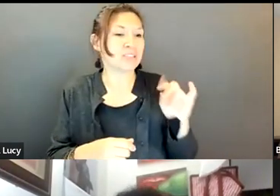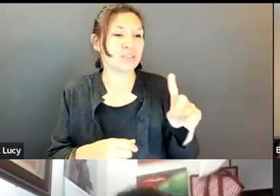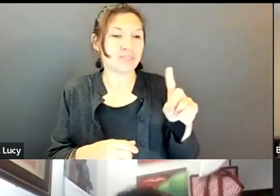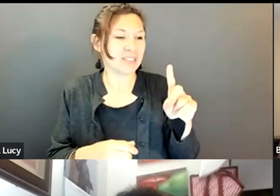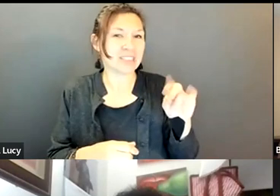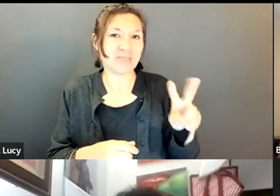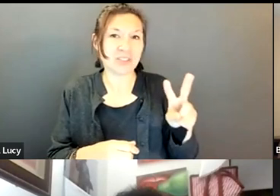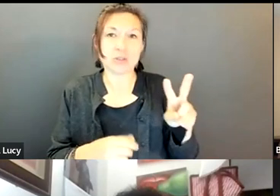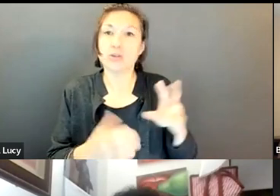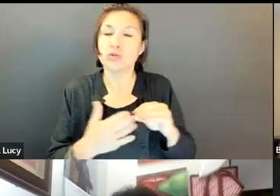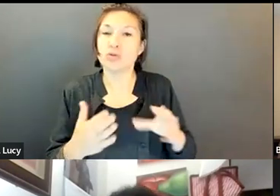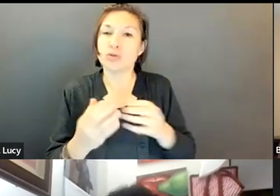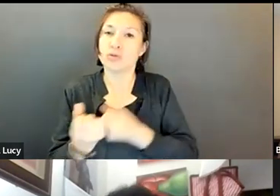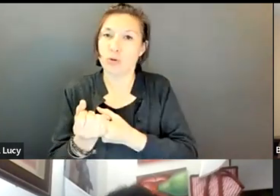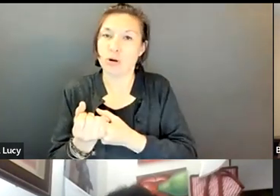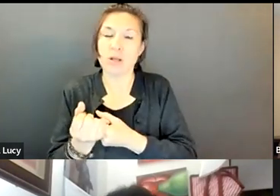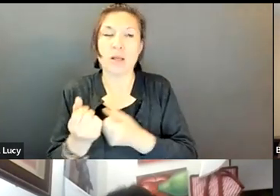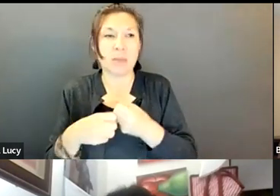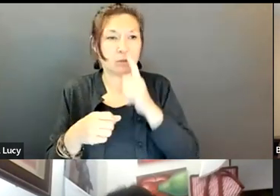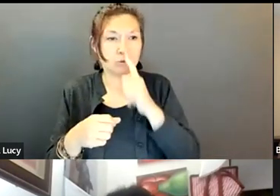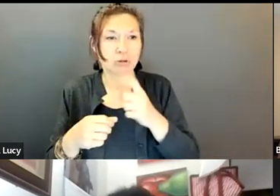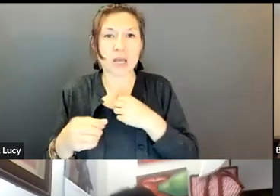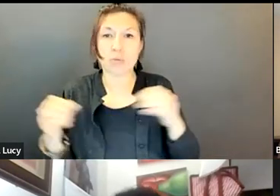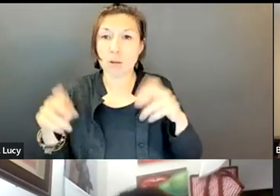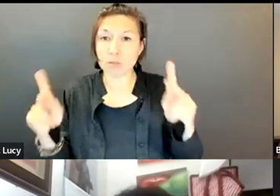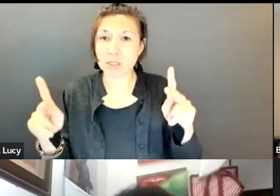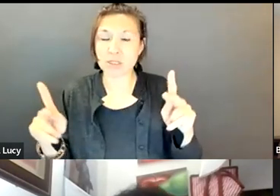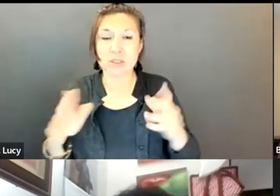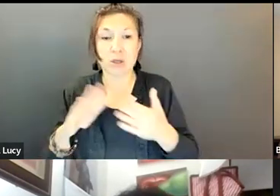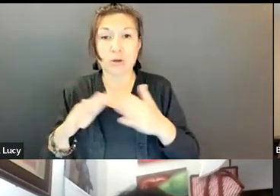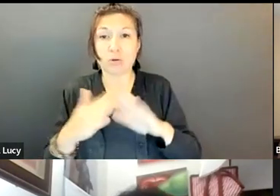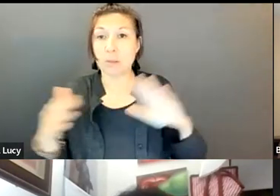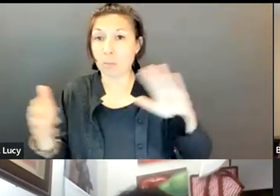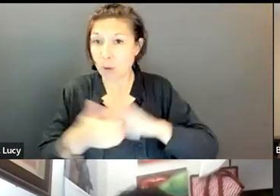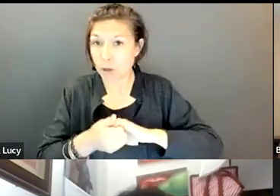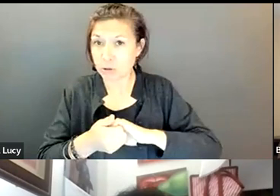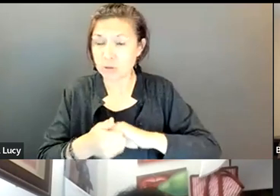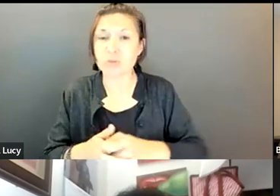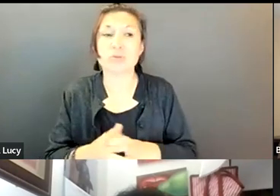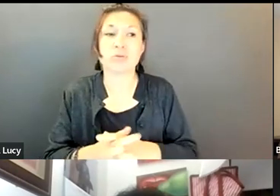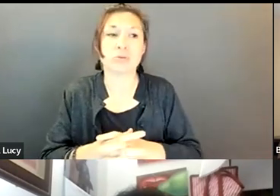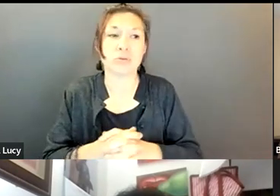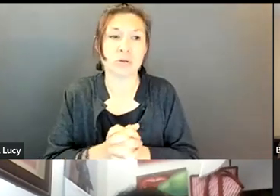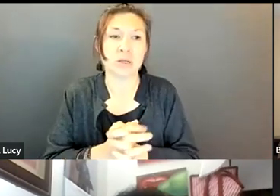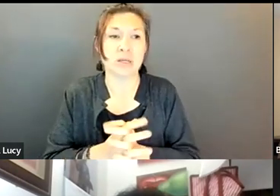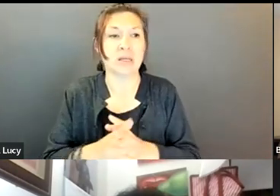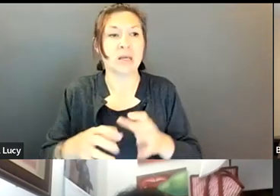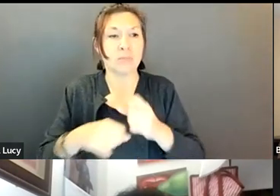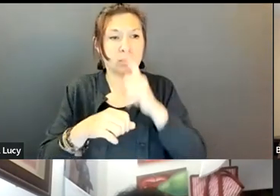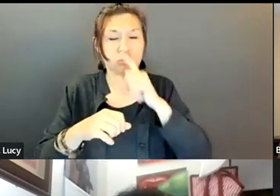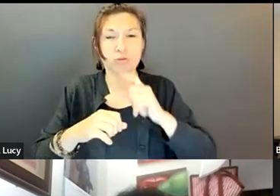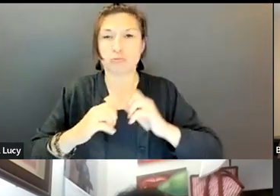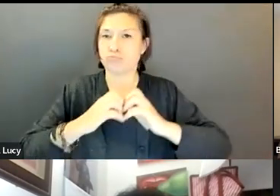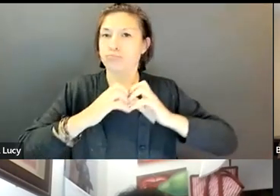opportunities with Community Partners and also in school that build upon on creating healthy and meaningful